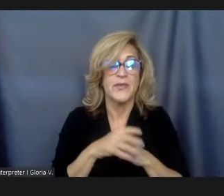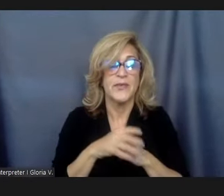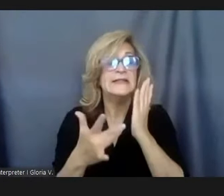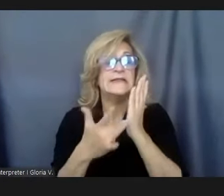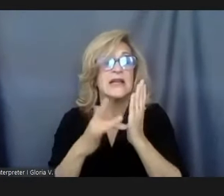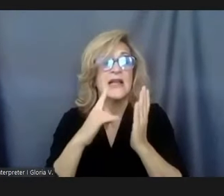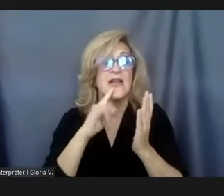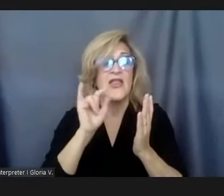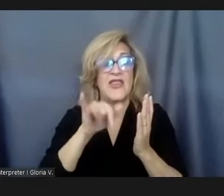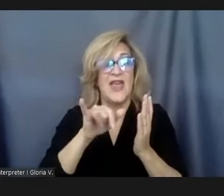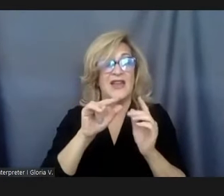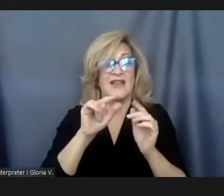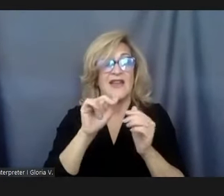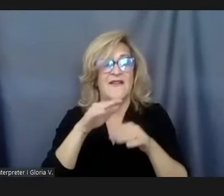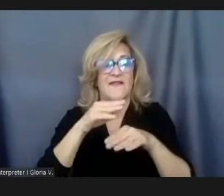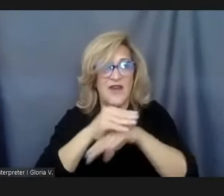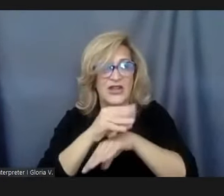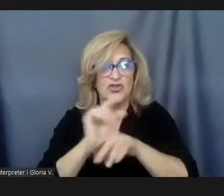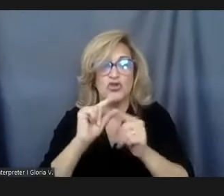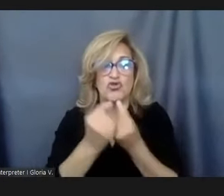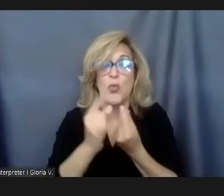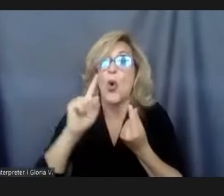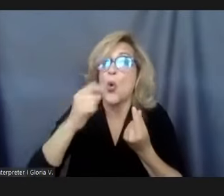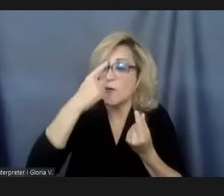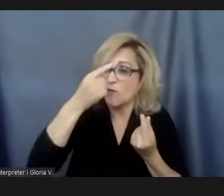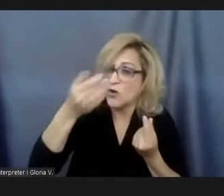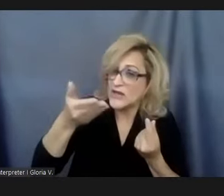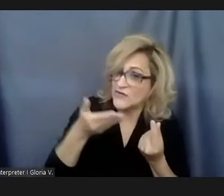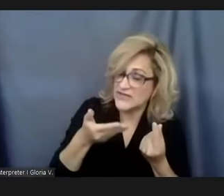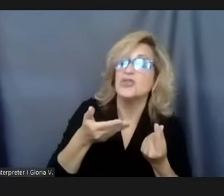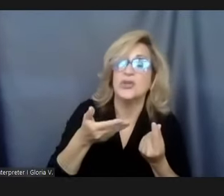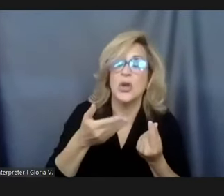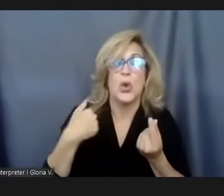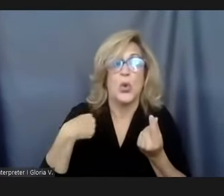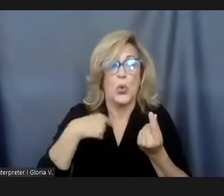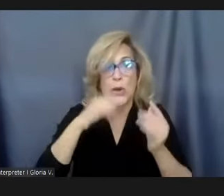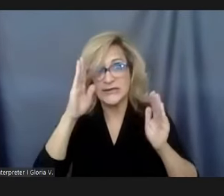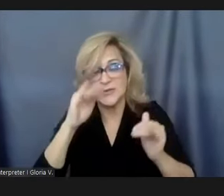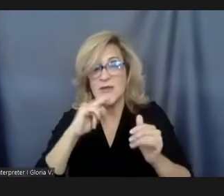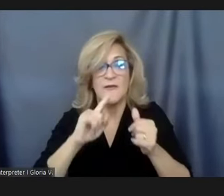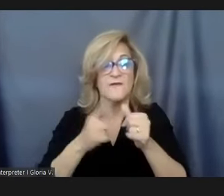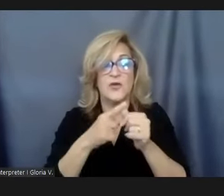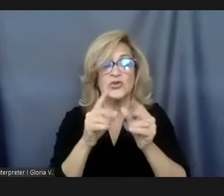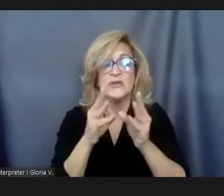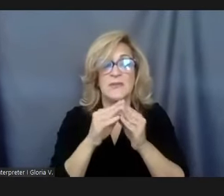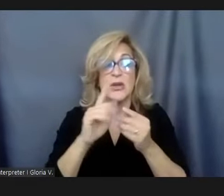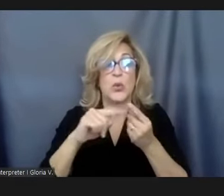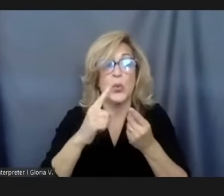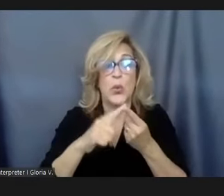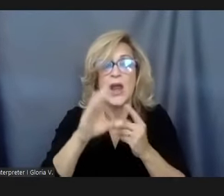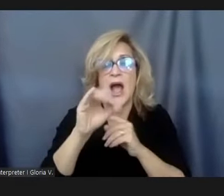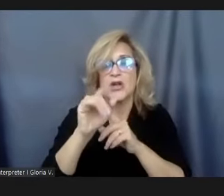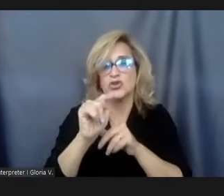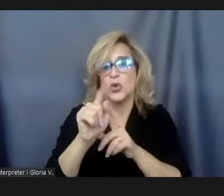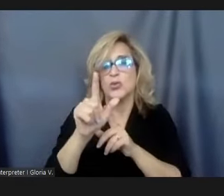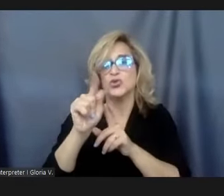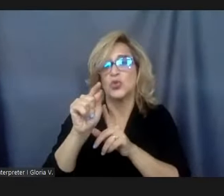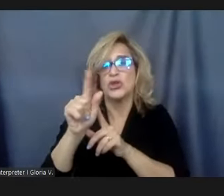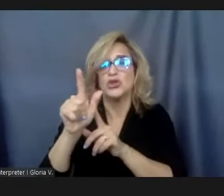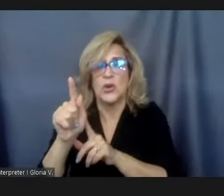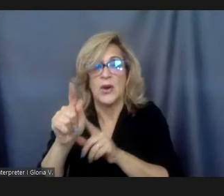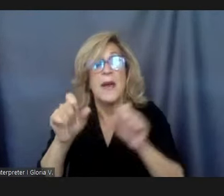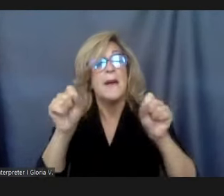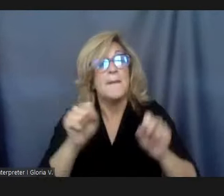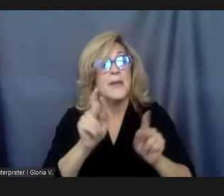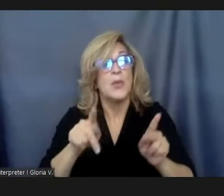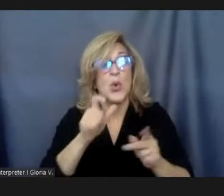group will be by invitation only, and we anticipate the first meeting convening in early October of 2021. Potential participants will